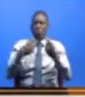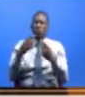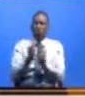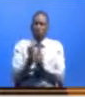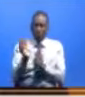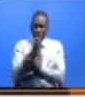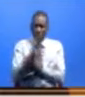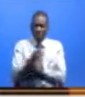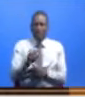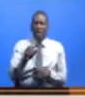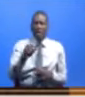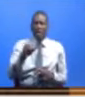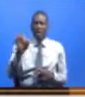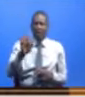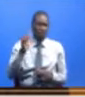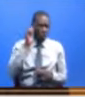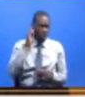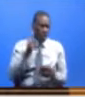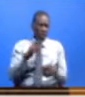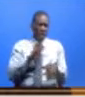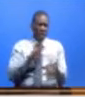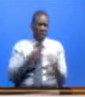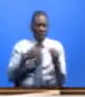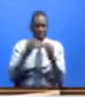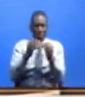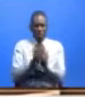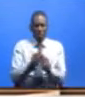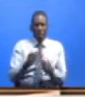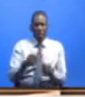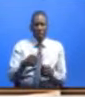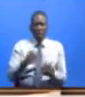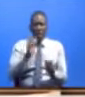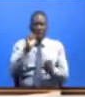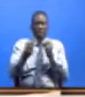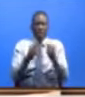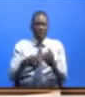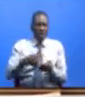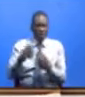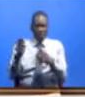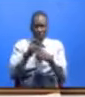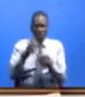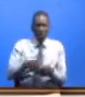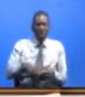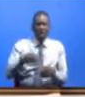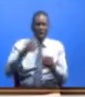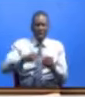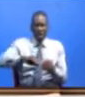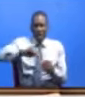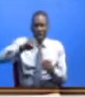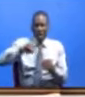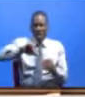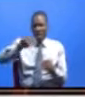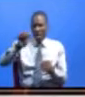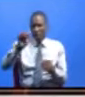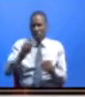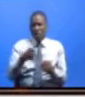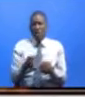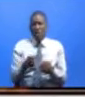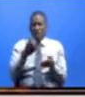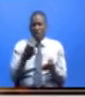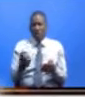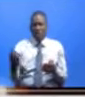Marakwet County, where he had a session with the athletes who trained at the high-altitude area. The AIU boss, who is in the country for a one-week tour,